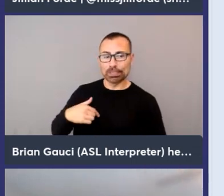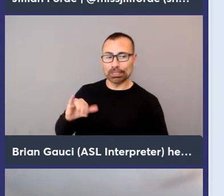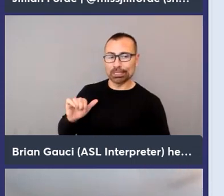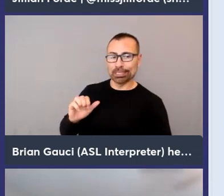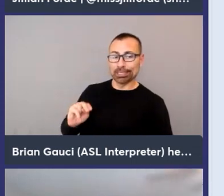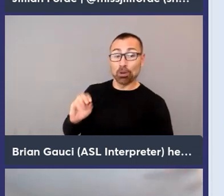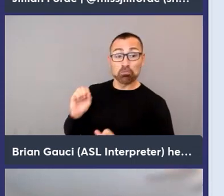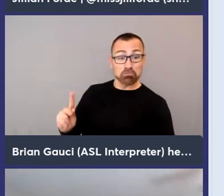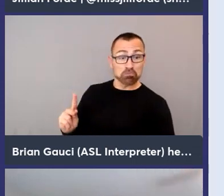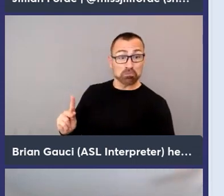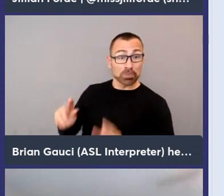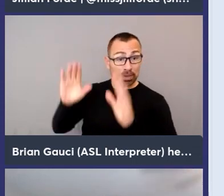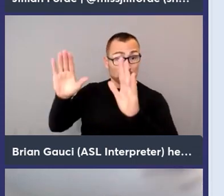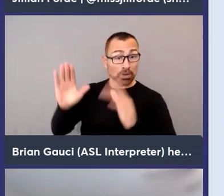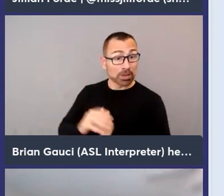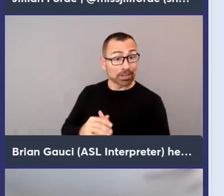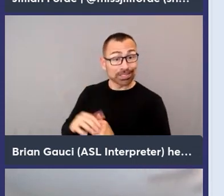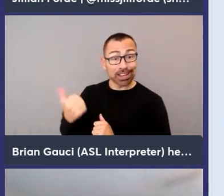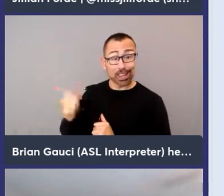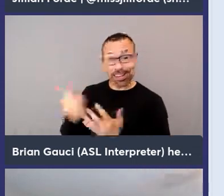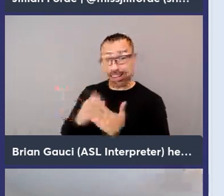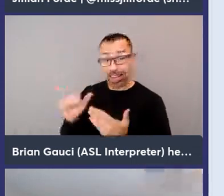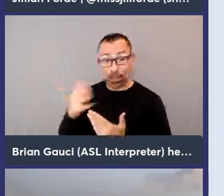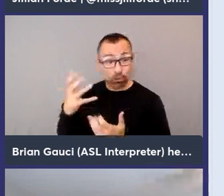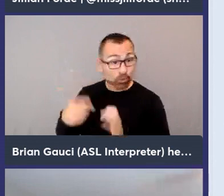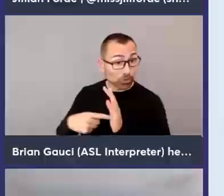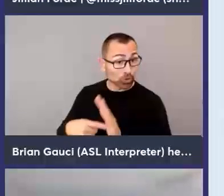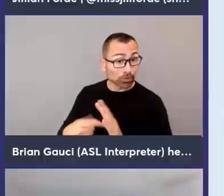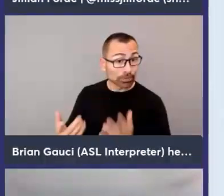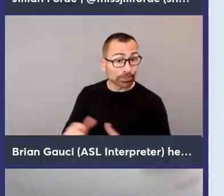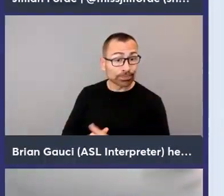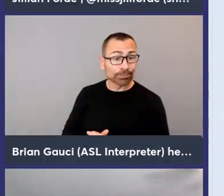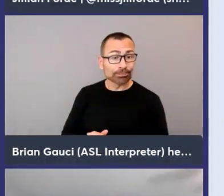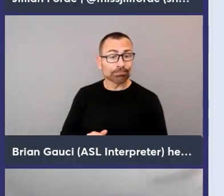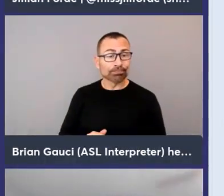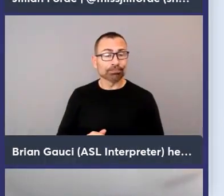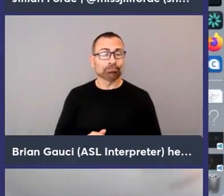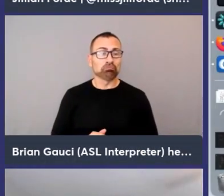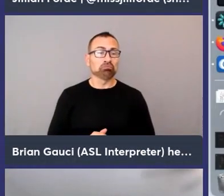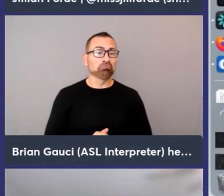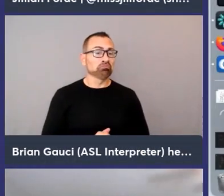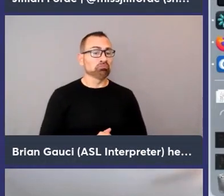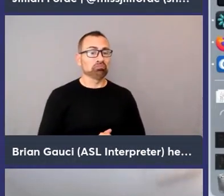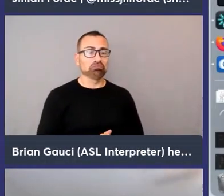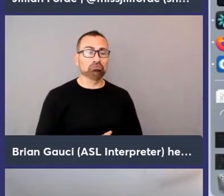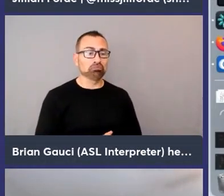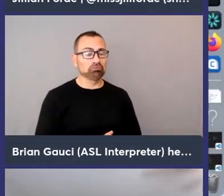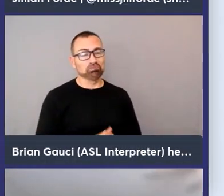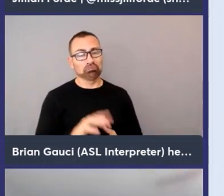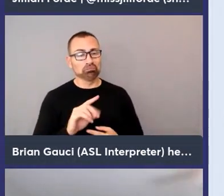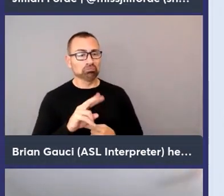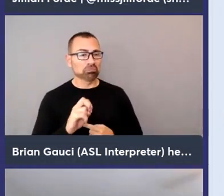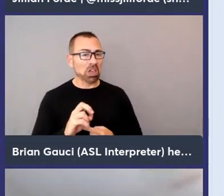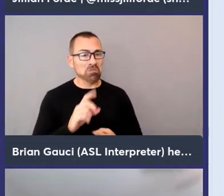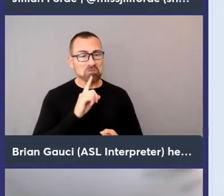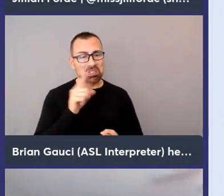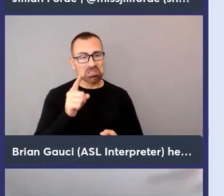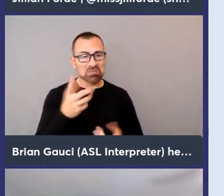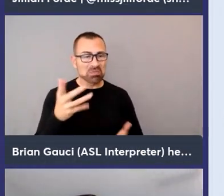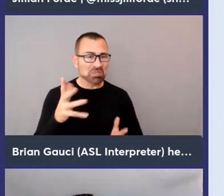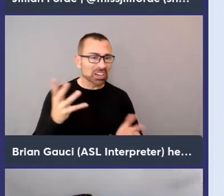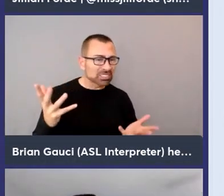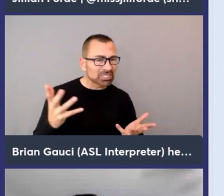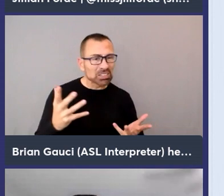Great. Yeah, is there any more that you want to show us? I think this was kind of the big parts we wanted to show, is just kind of